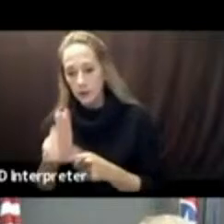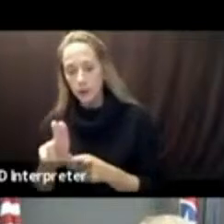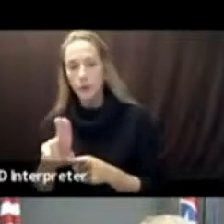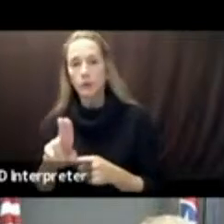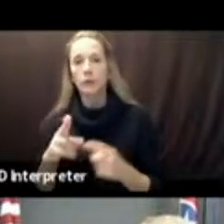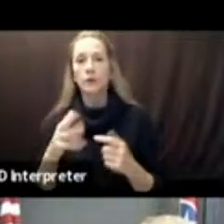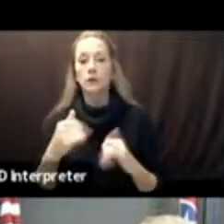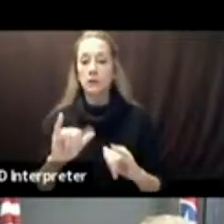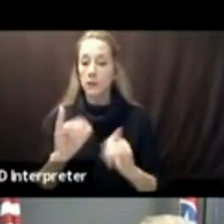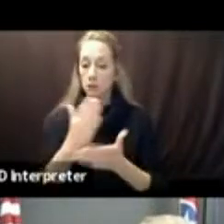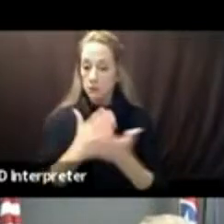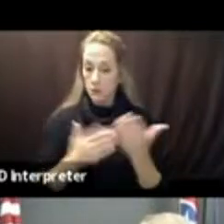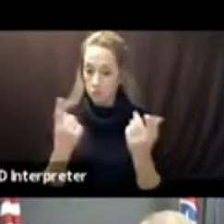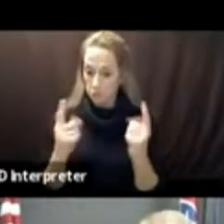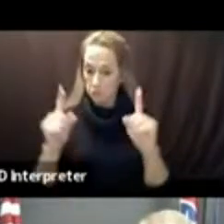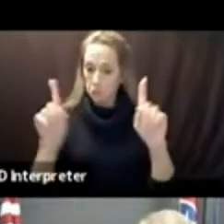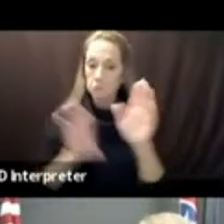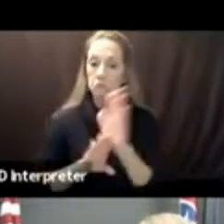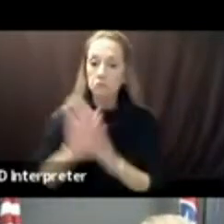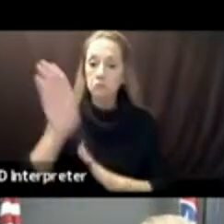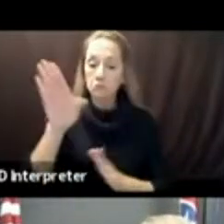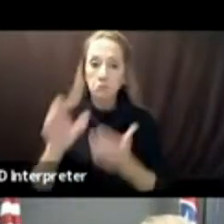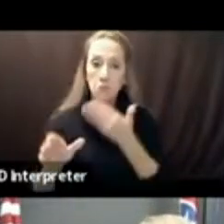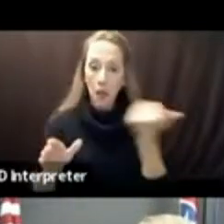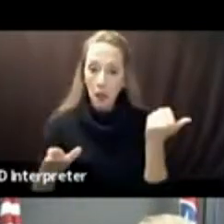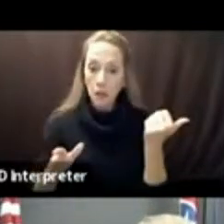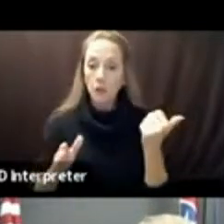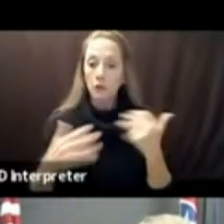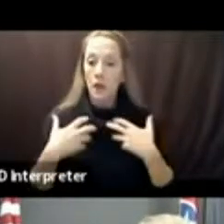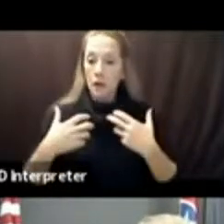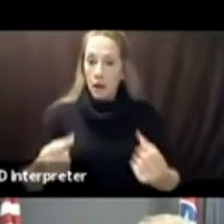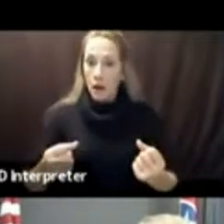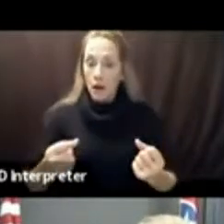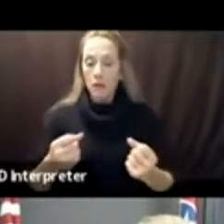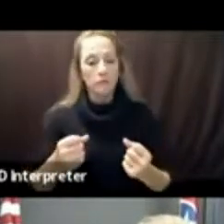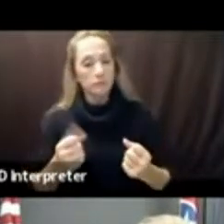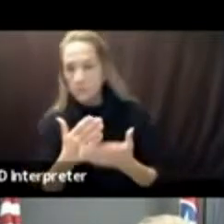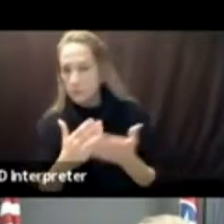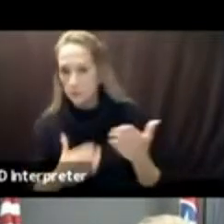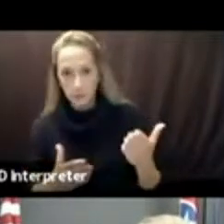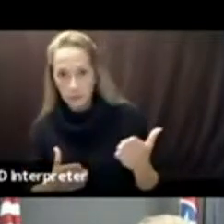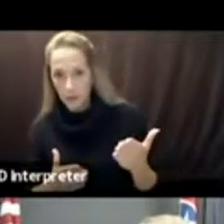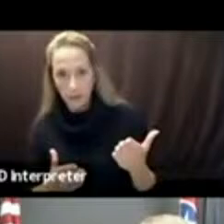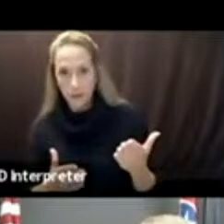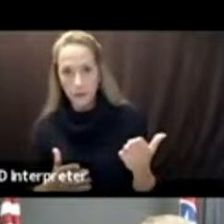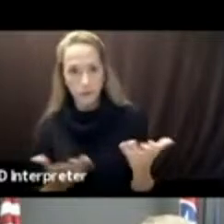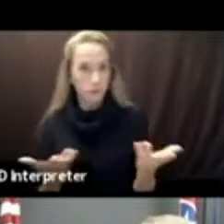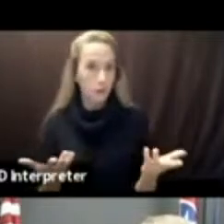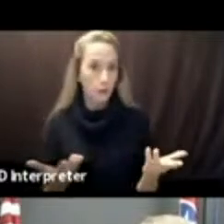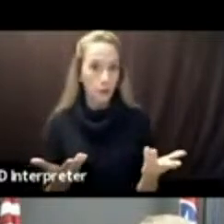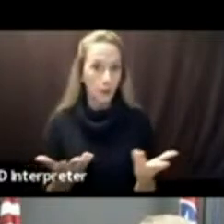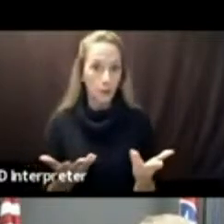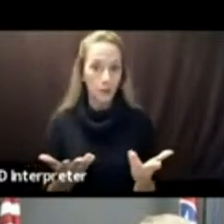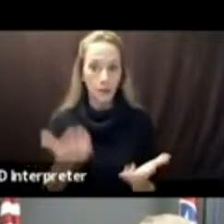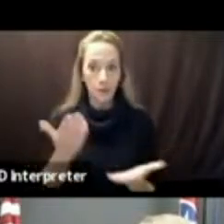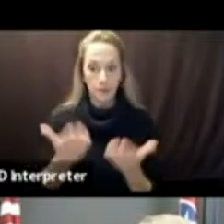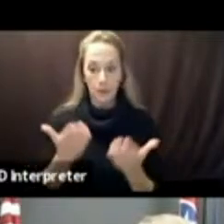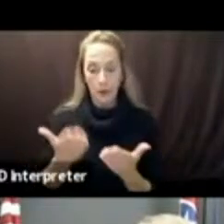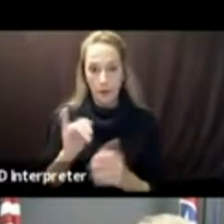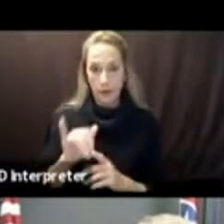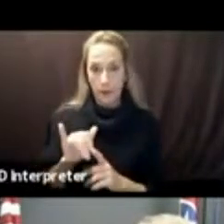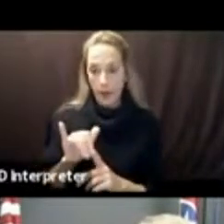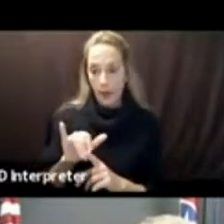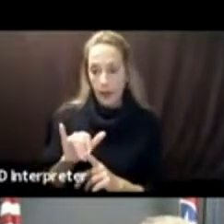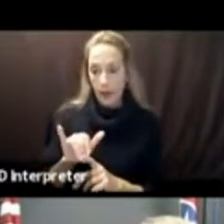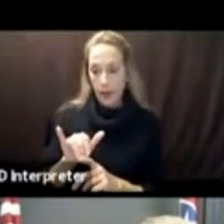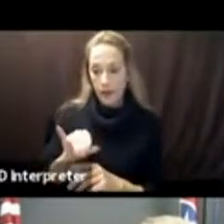out of the ICU, sometimes prolonged recoveries. But that's the other thing that, quite frankly, may be impacting management of the census a